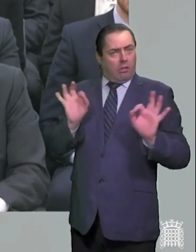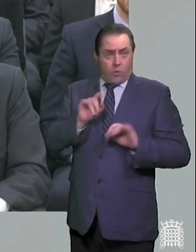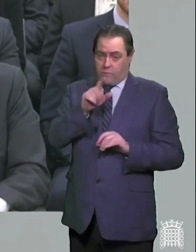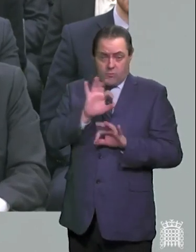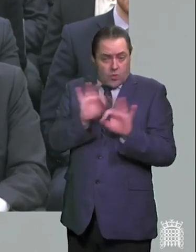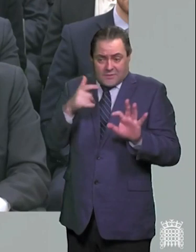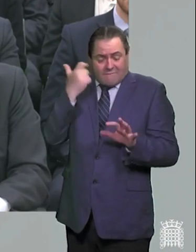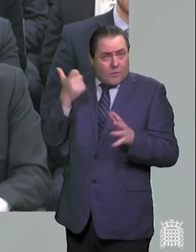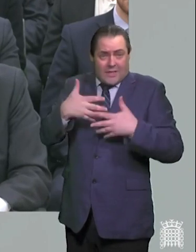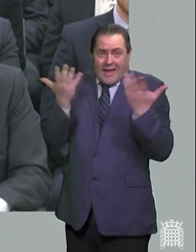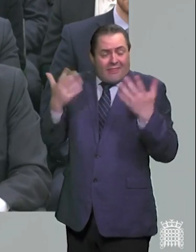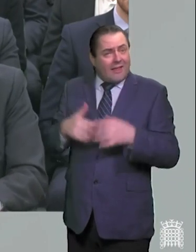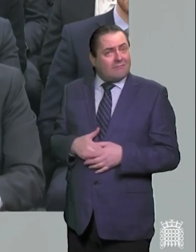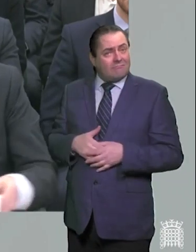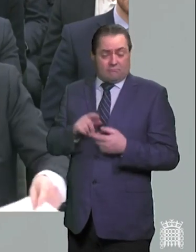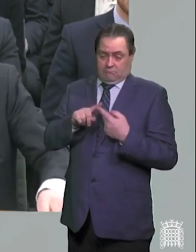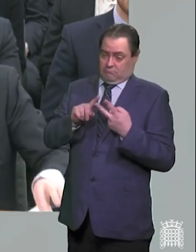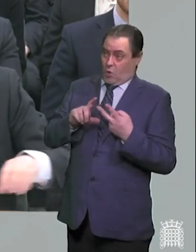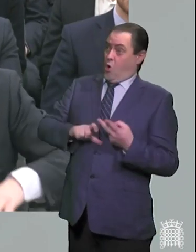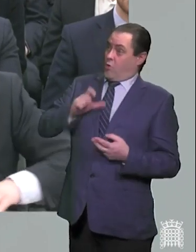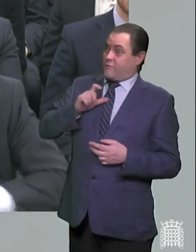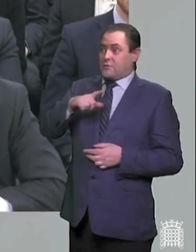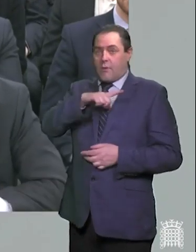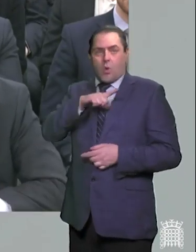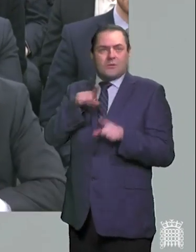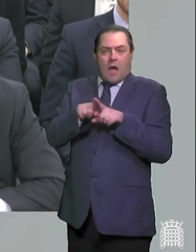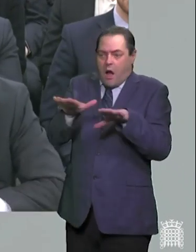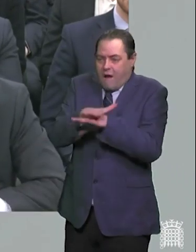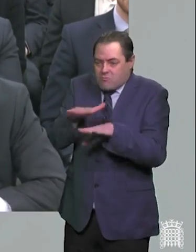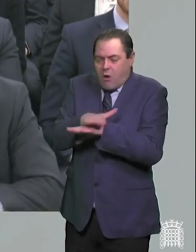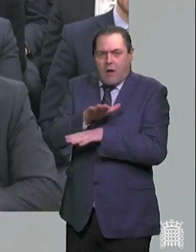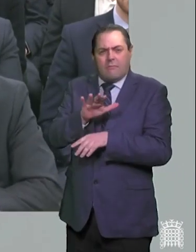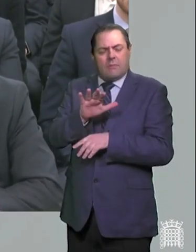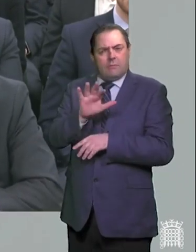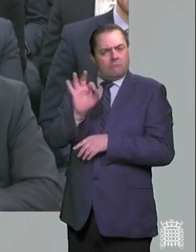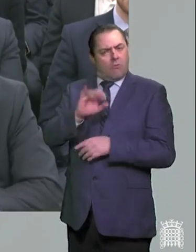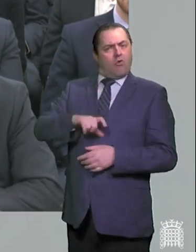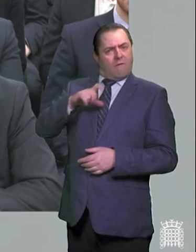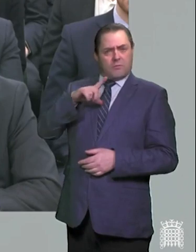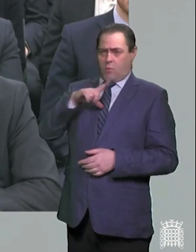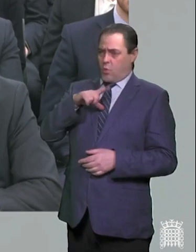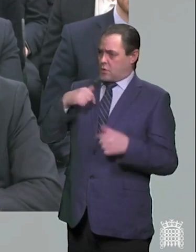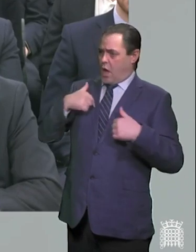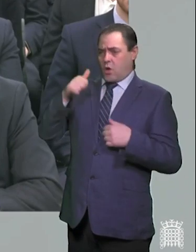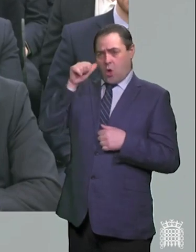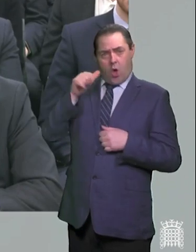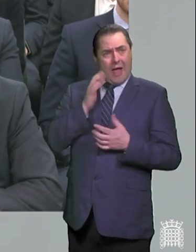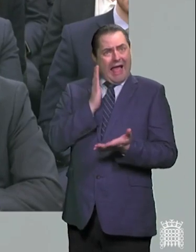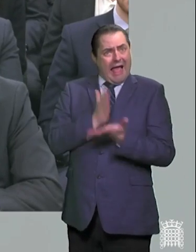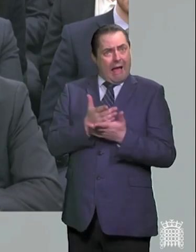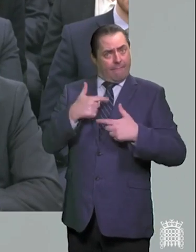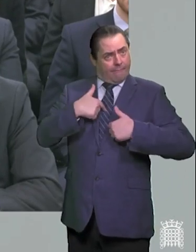not. I was confident, not because there's been some kind of cover-up. I was confident because I knew that is what